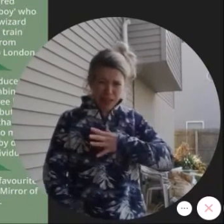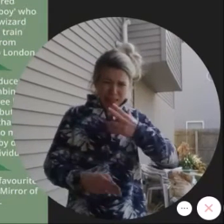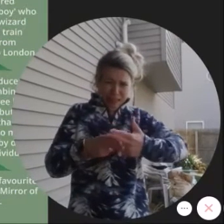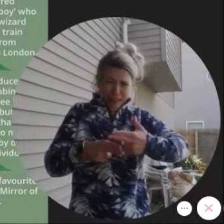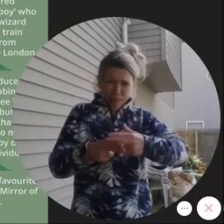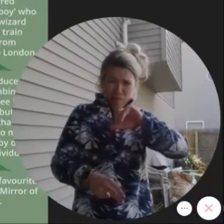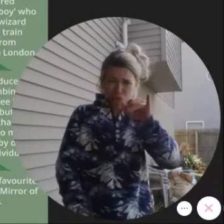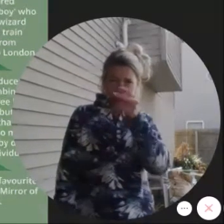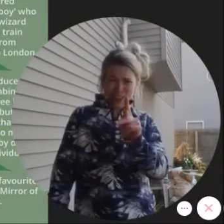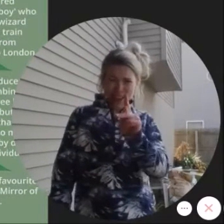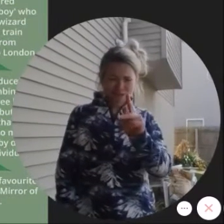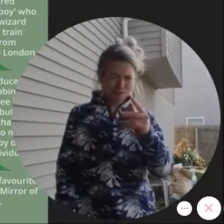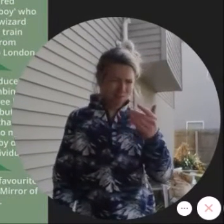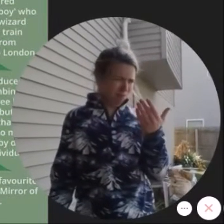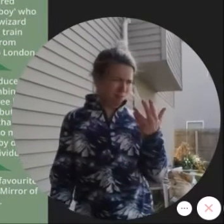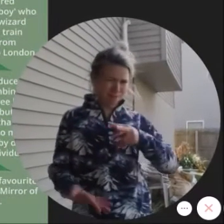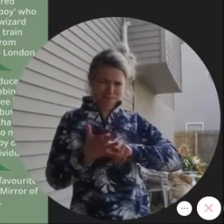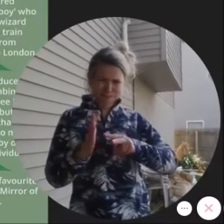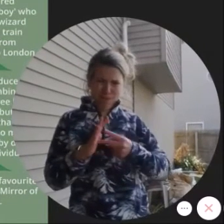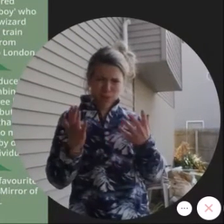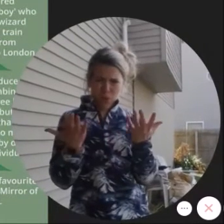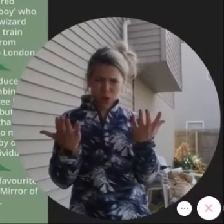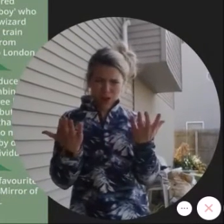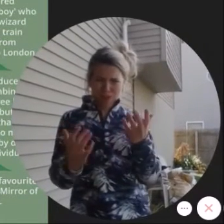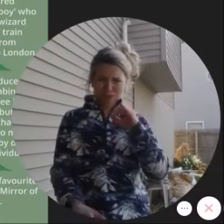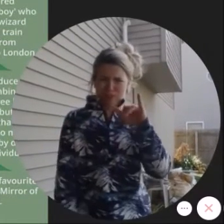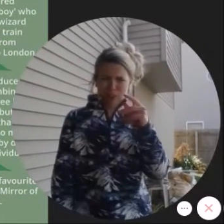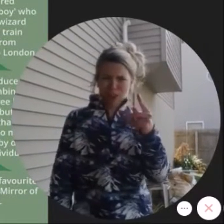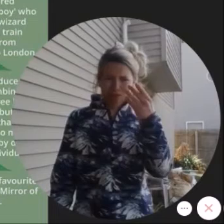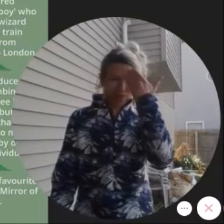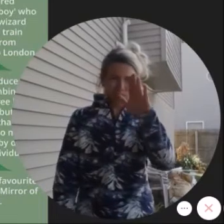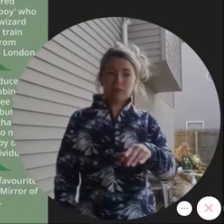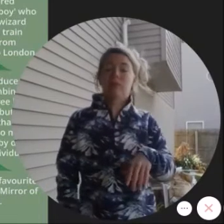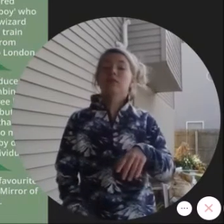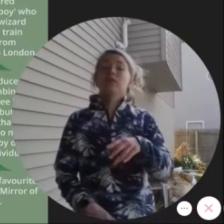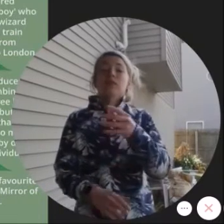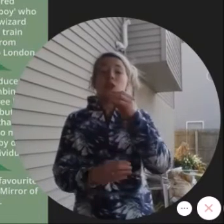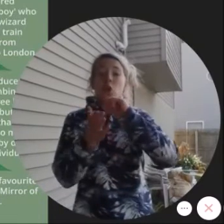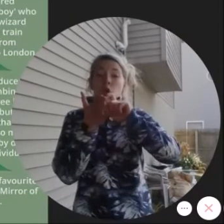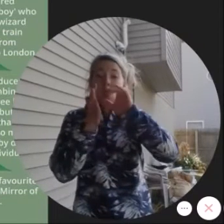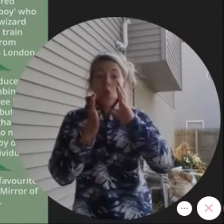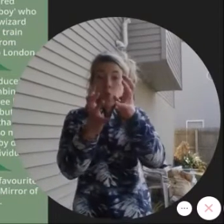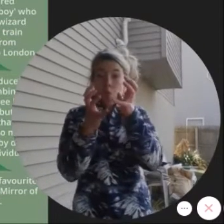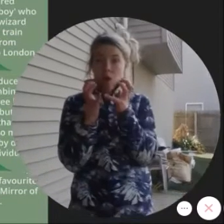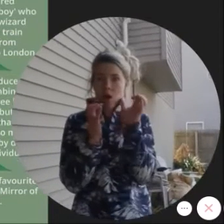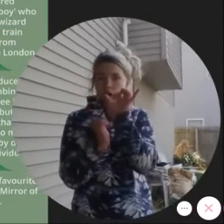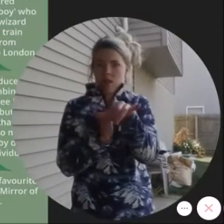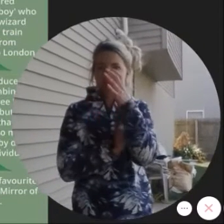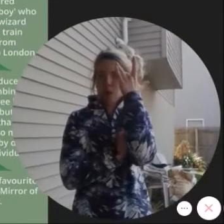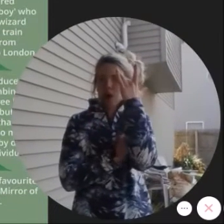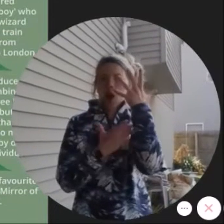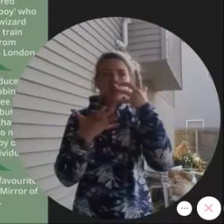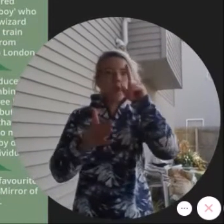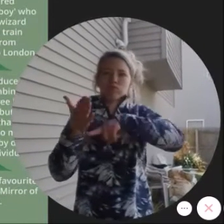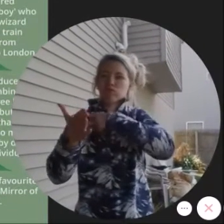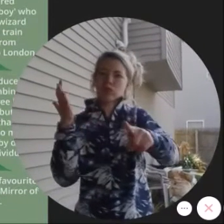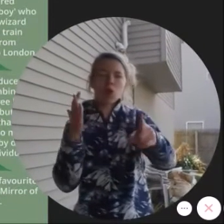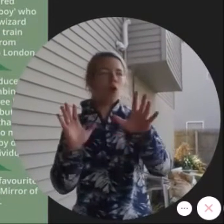Rowling, we don't know if you just read that name if it's a man or a woman's name. That's why she picked her initials